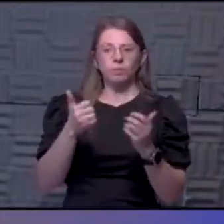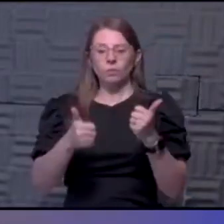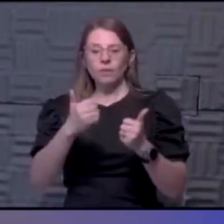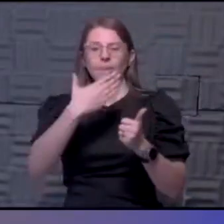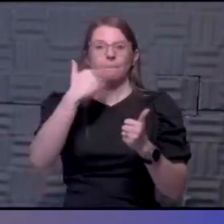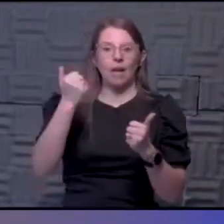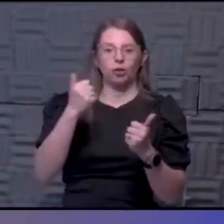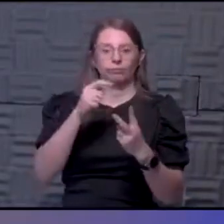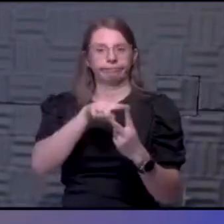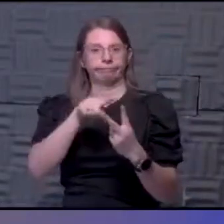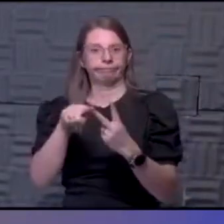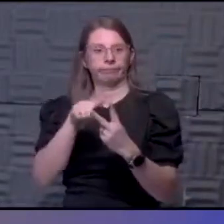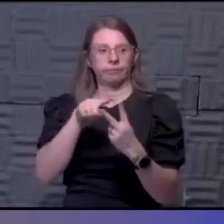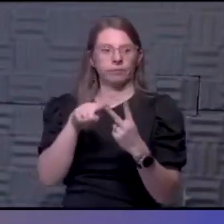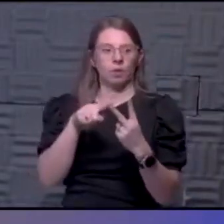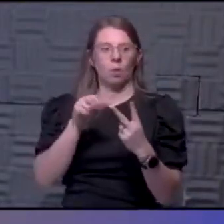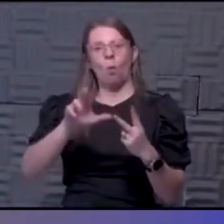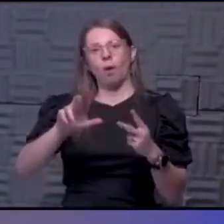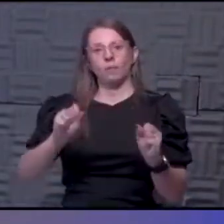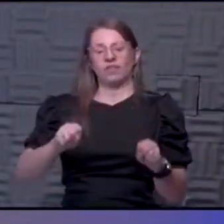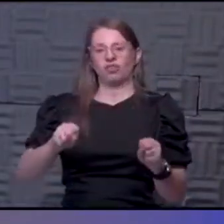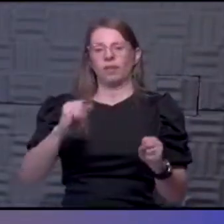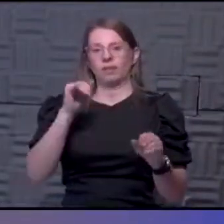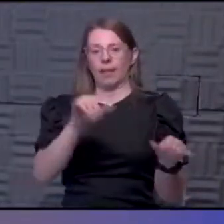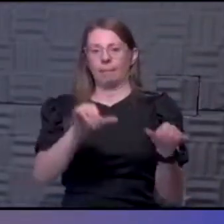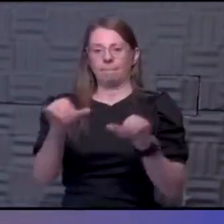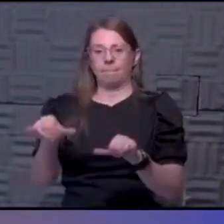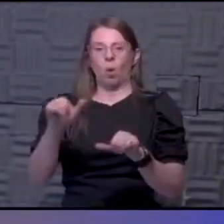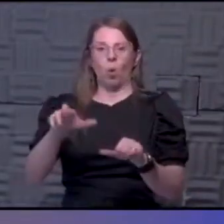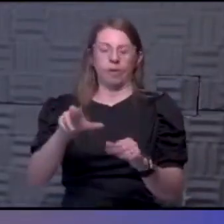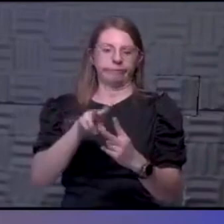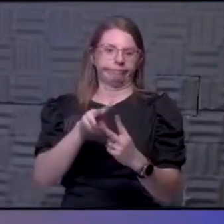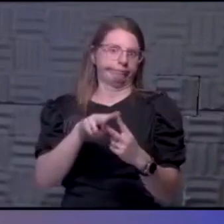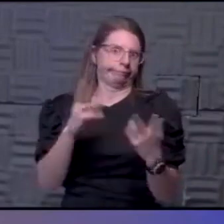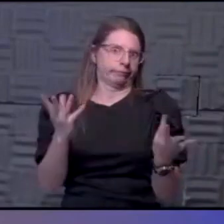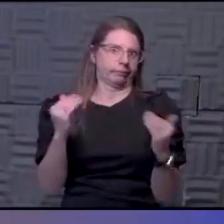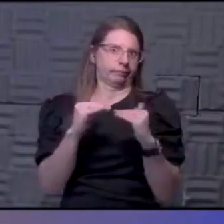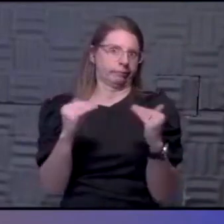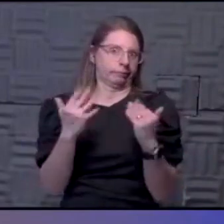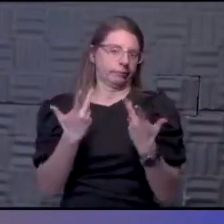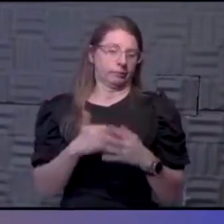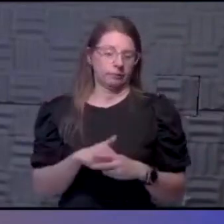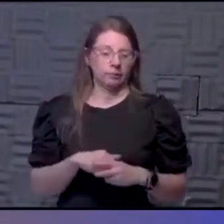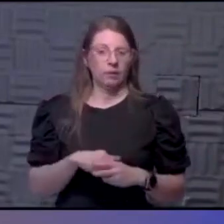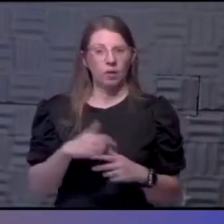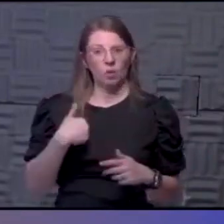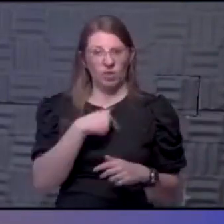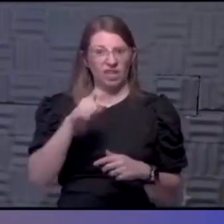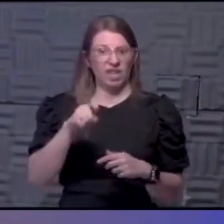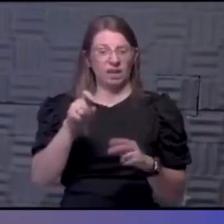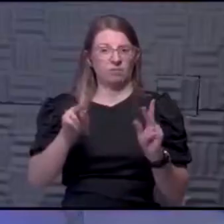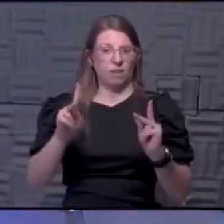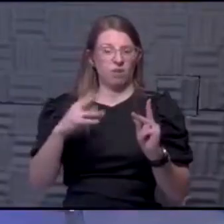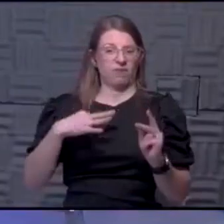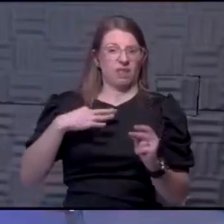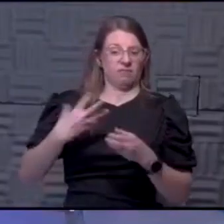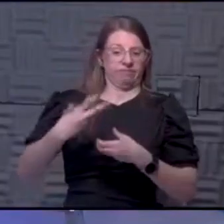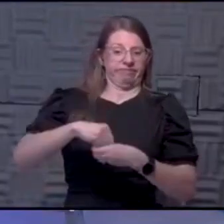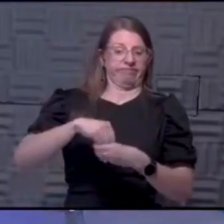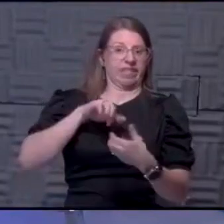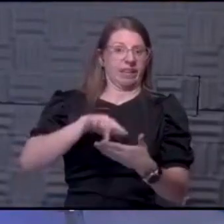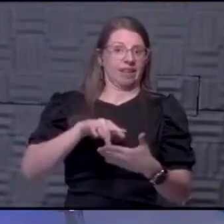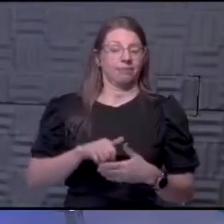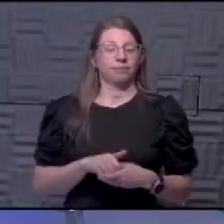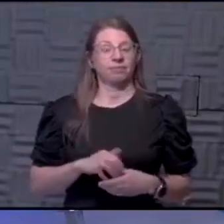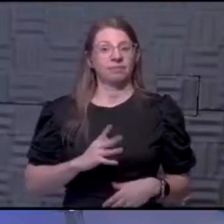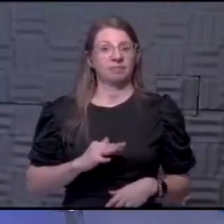better. Or potentially if they're the same or neither is better. But we need people. That sounds like a pretty cool thing